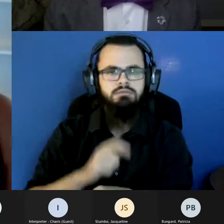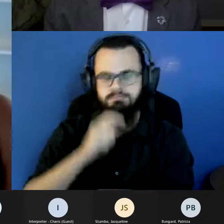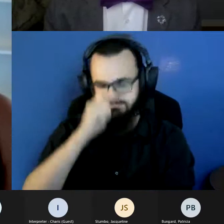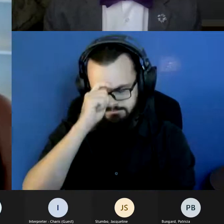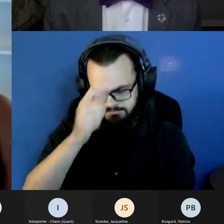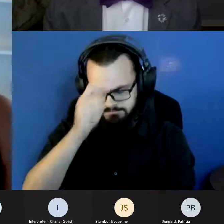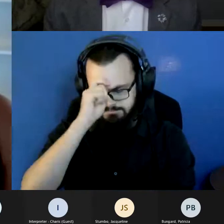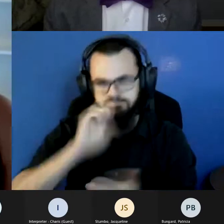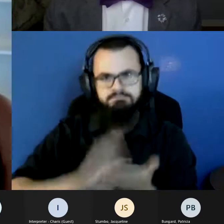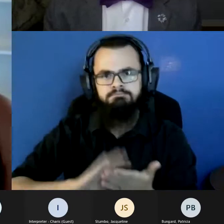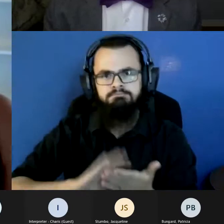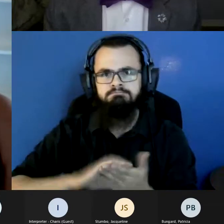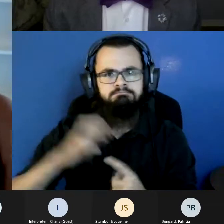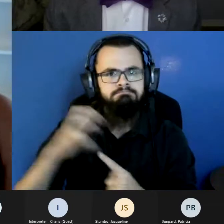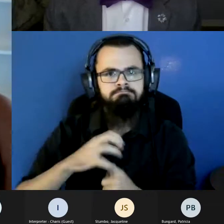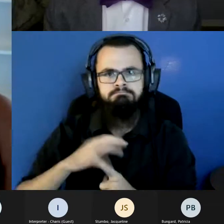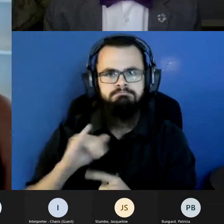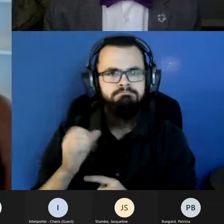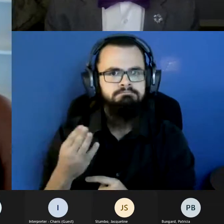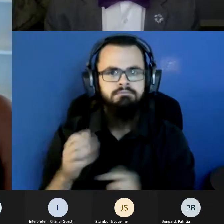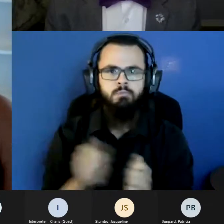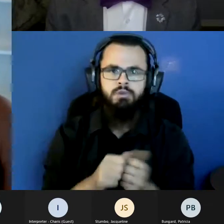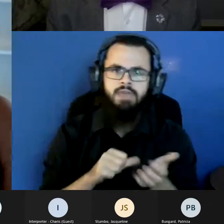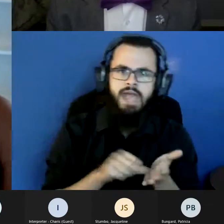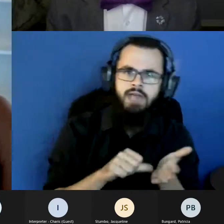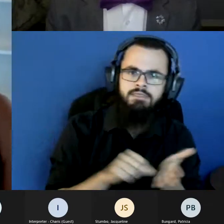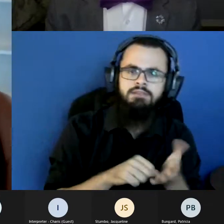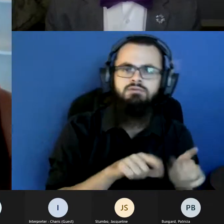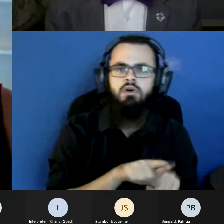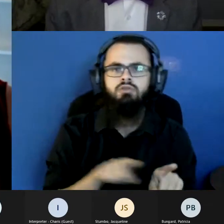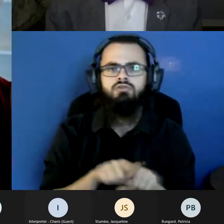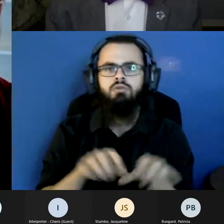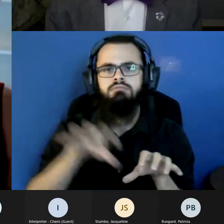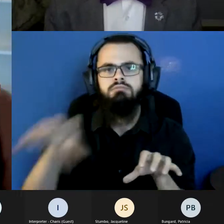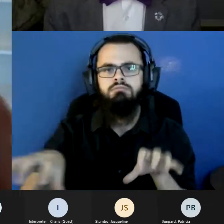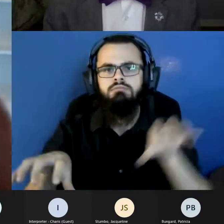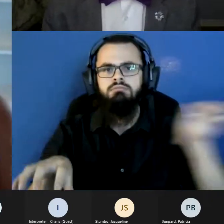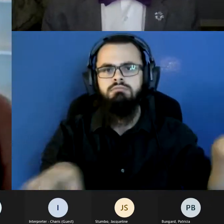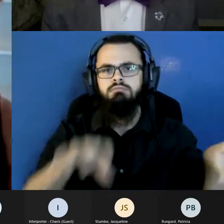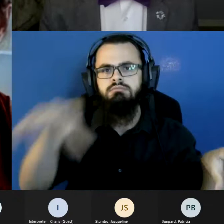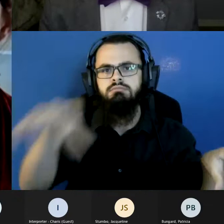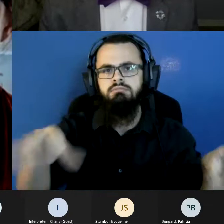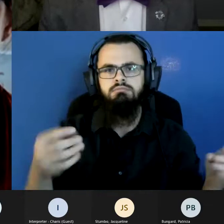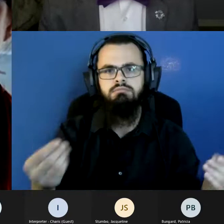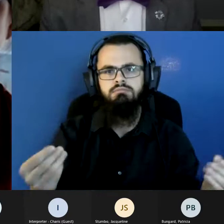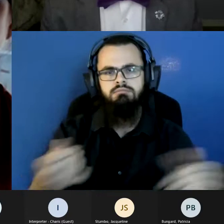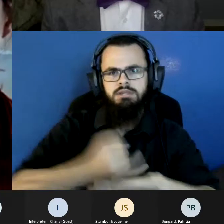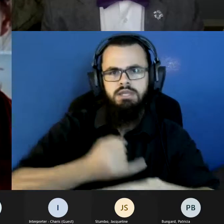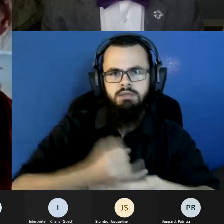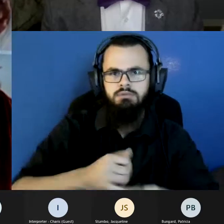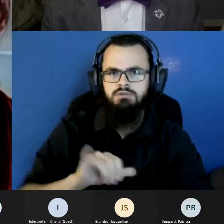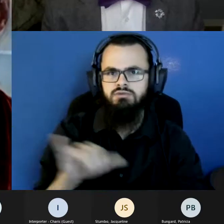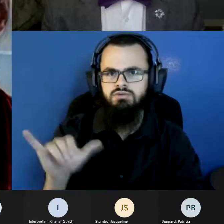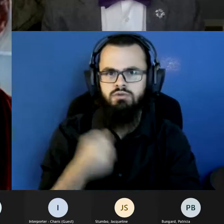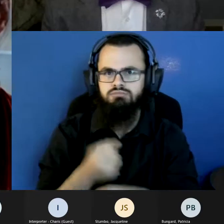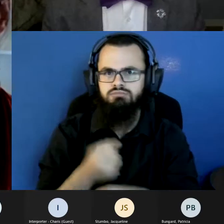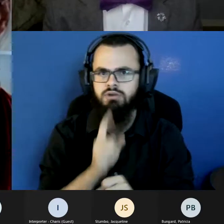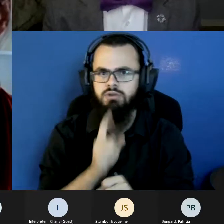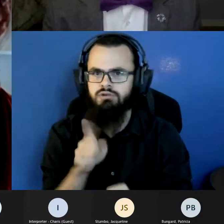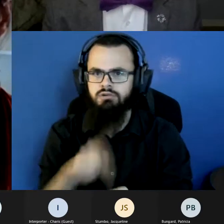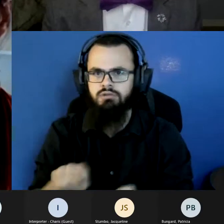both on the Athens campus and in our regional campuses, to ensure that they're adhering to both